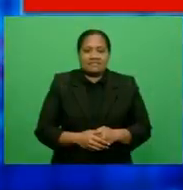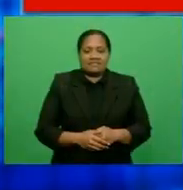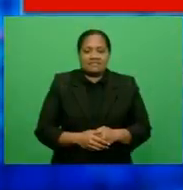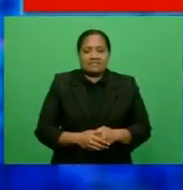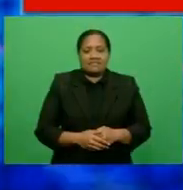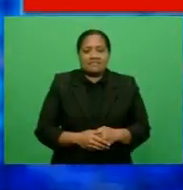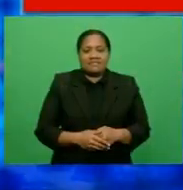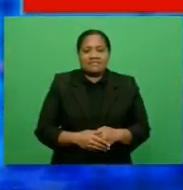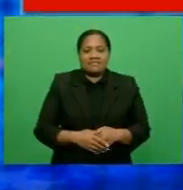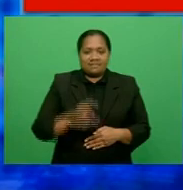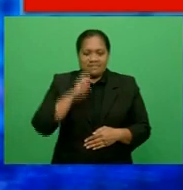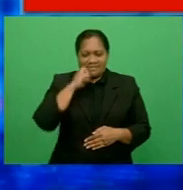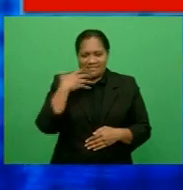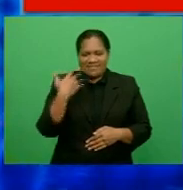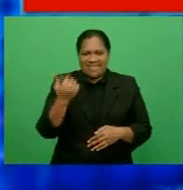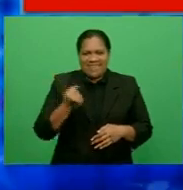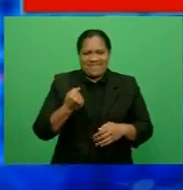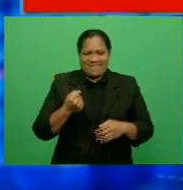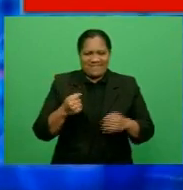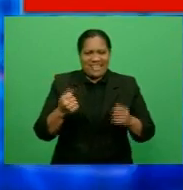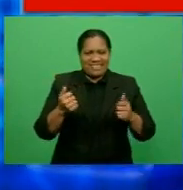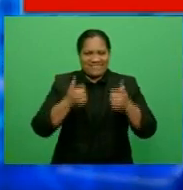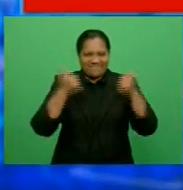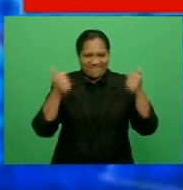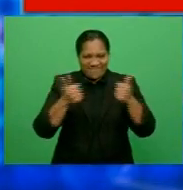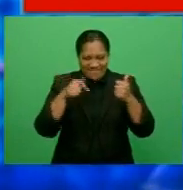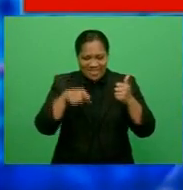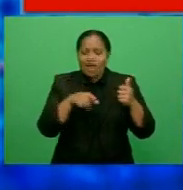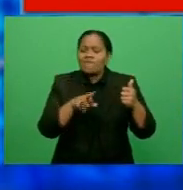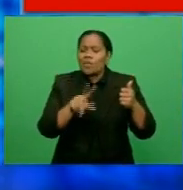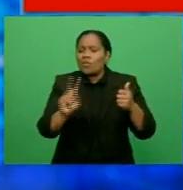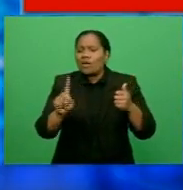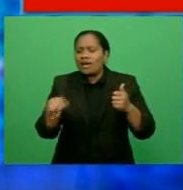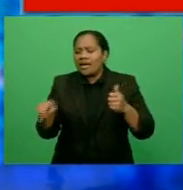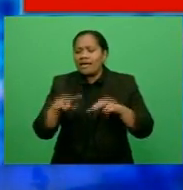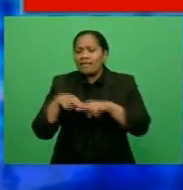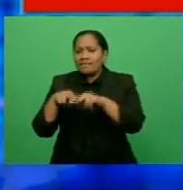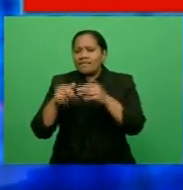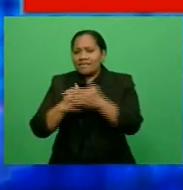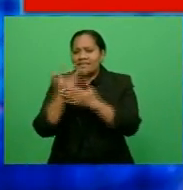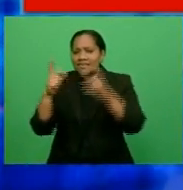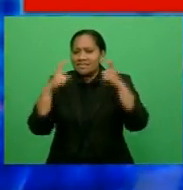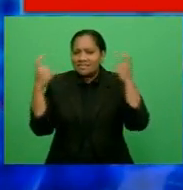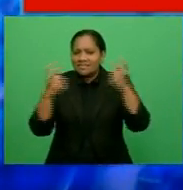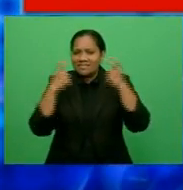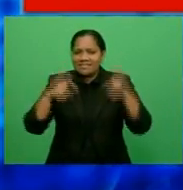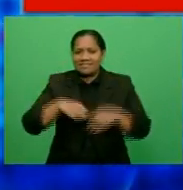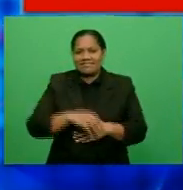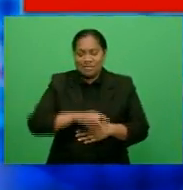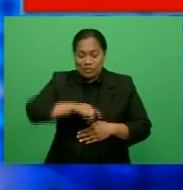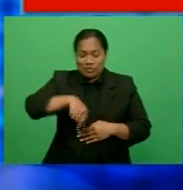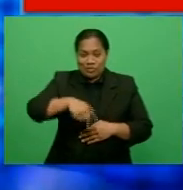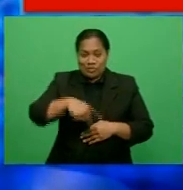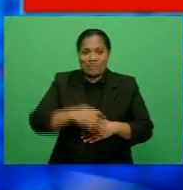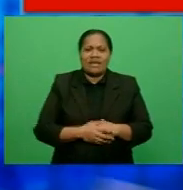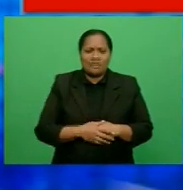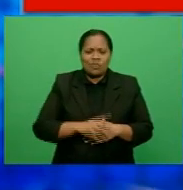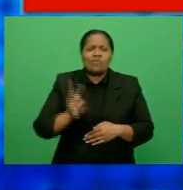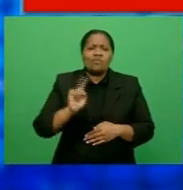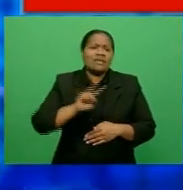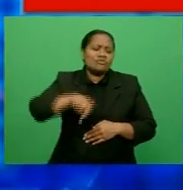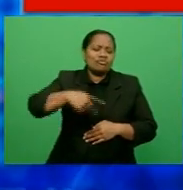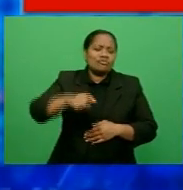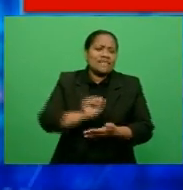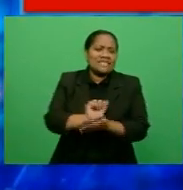There will be a festive atmosphere leading up to the Fiji Day celebration in the Suvo Central Business District, with the Suvo on sale back